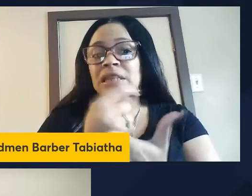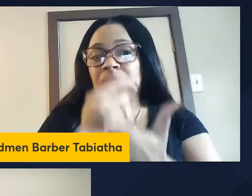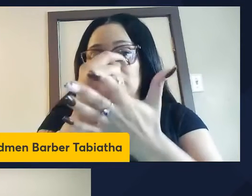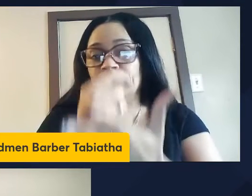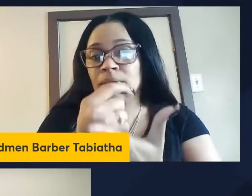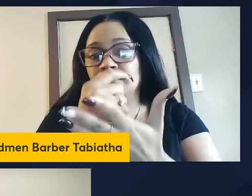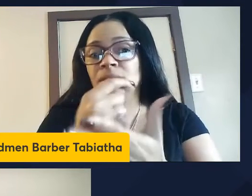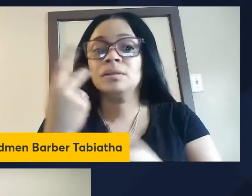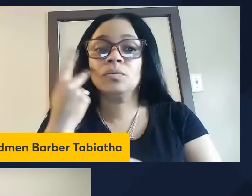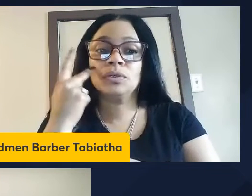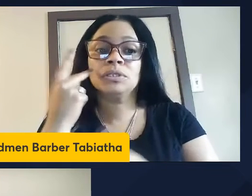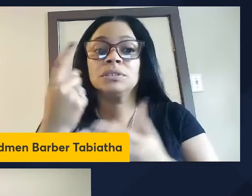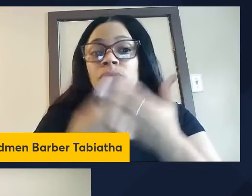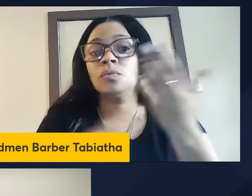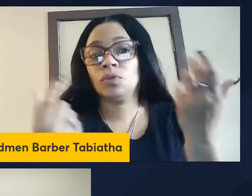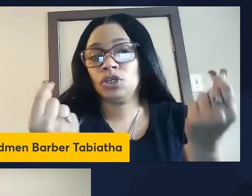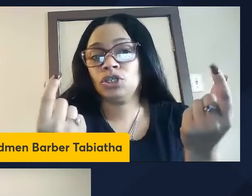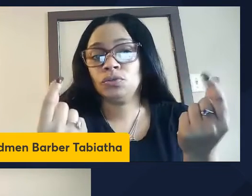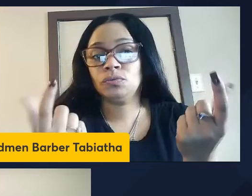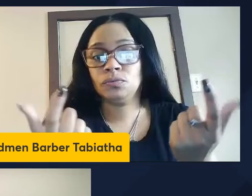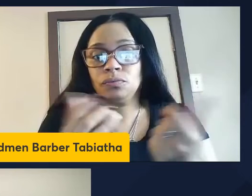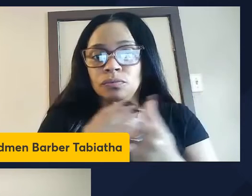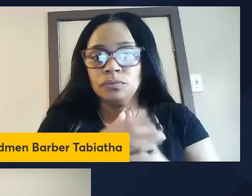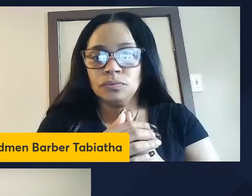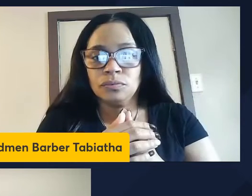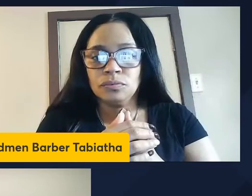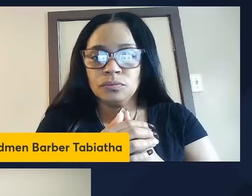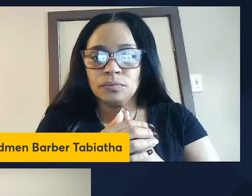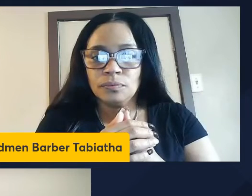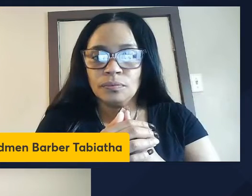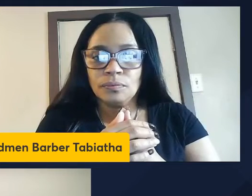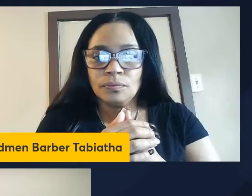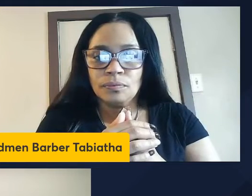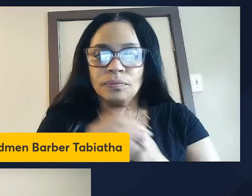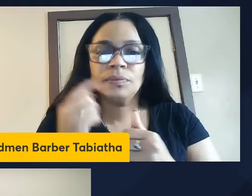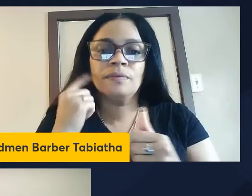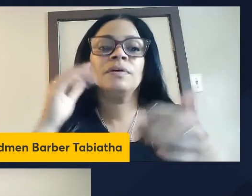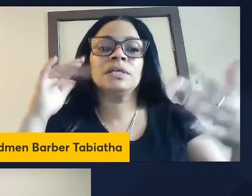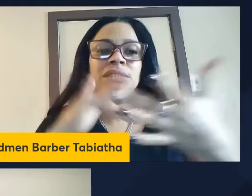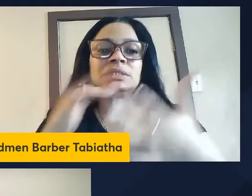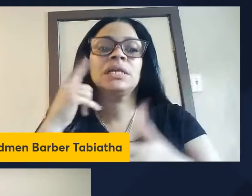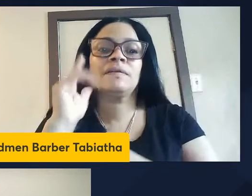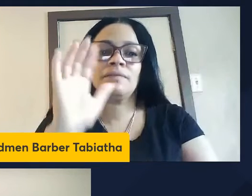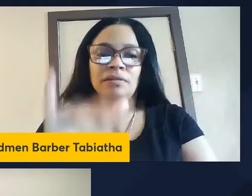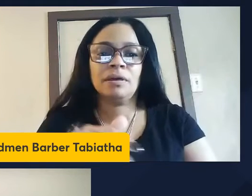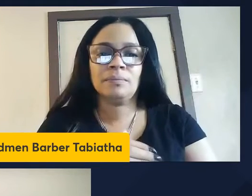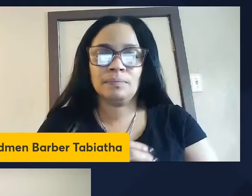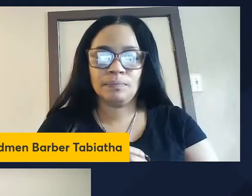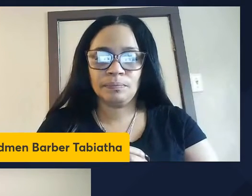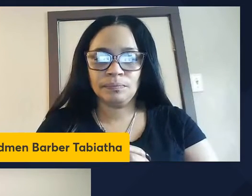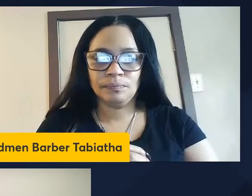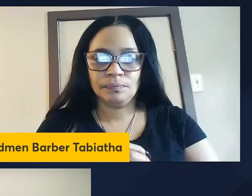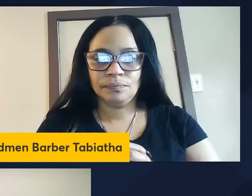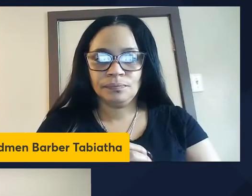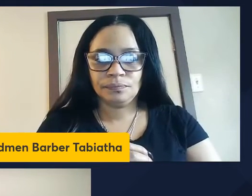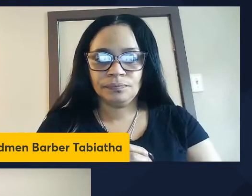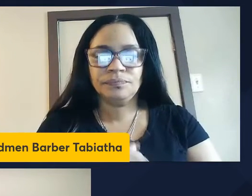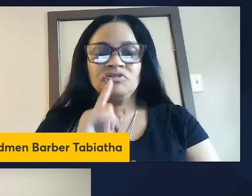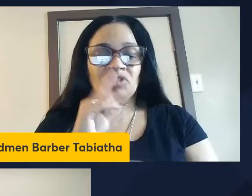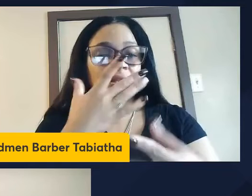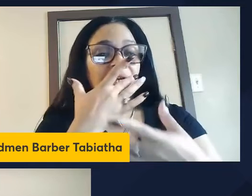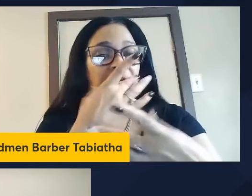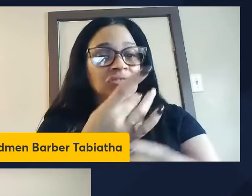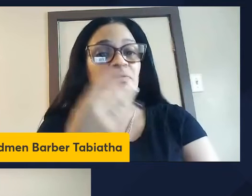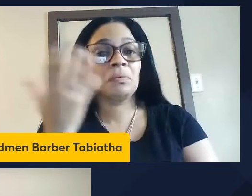what we intend to or emphasize to study further. Yeah, that's really interesting.